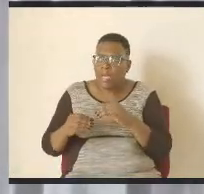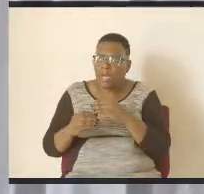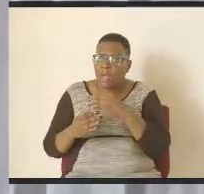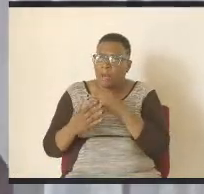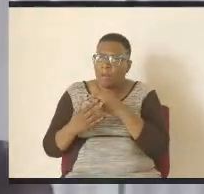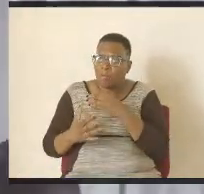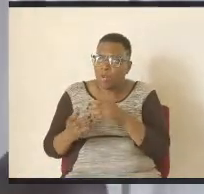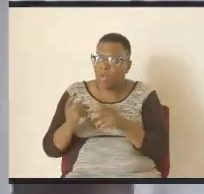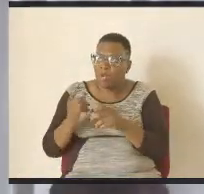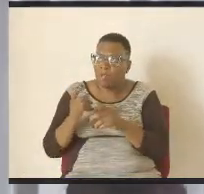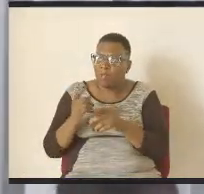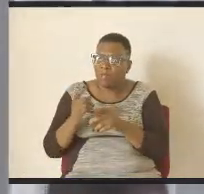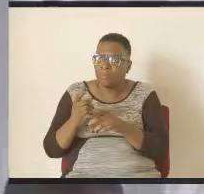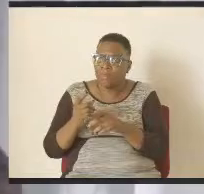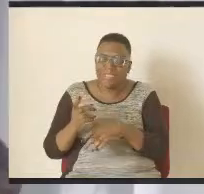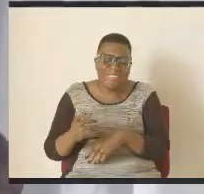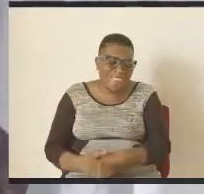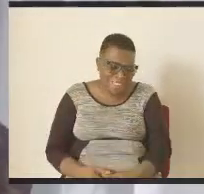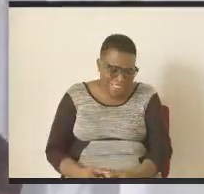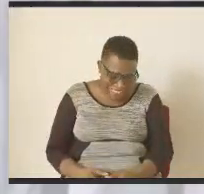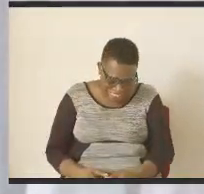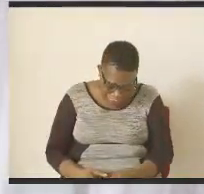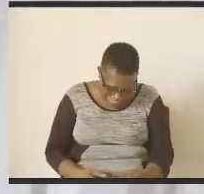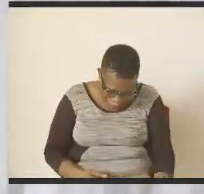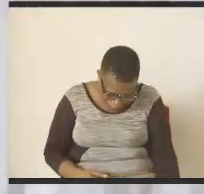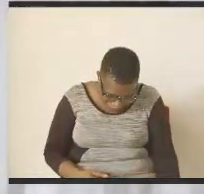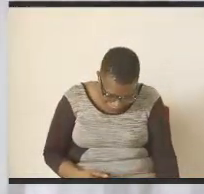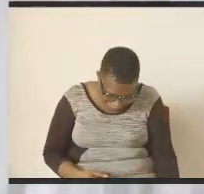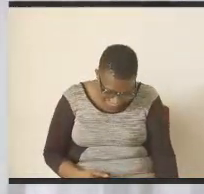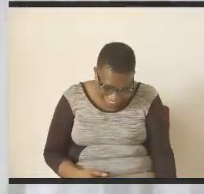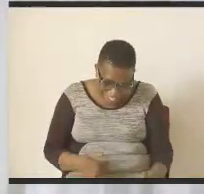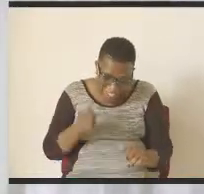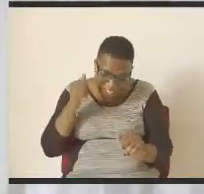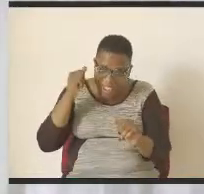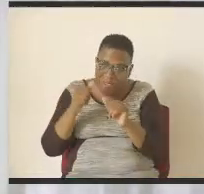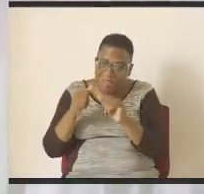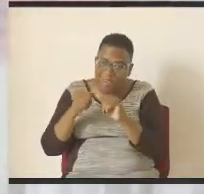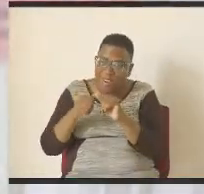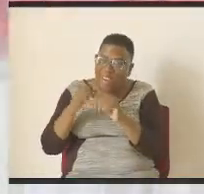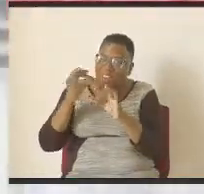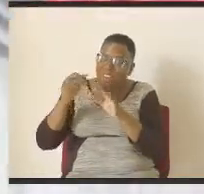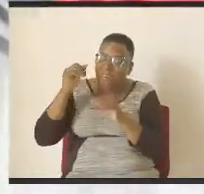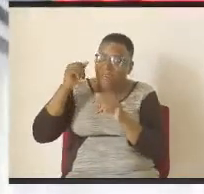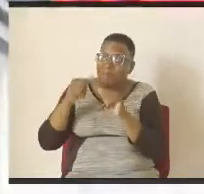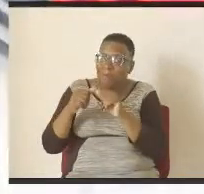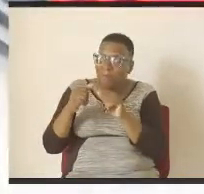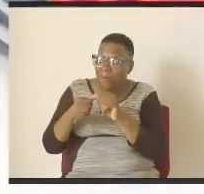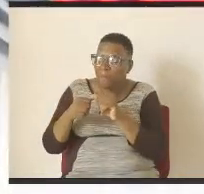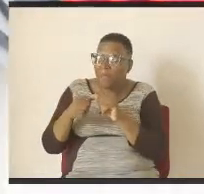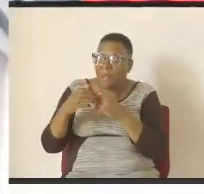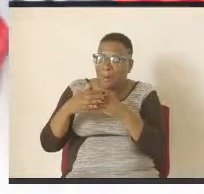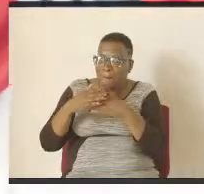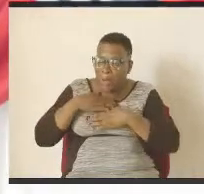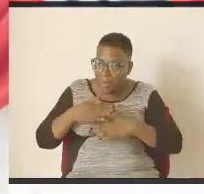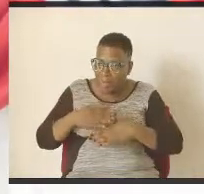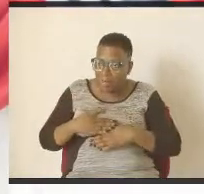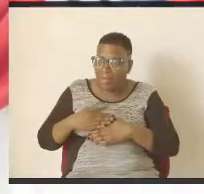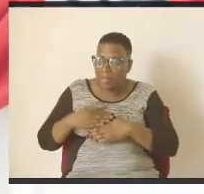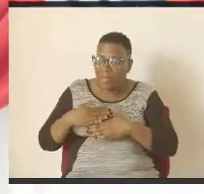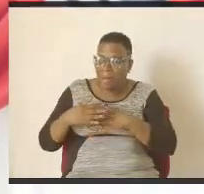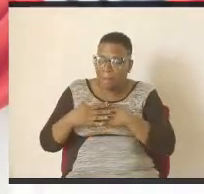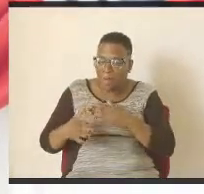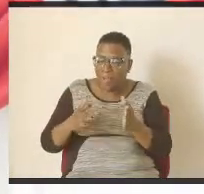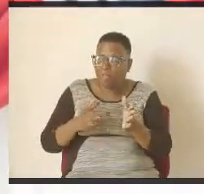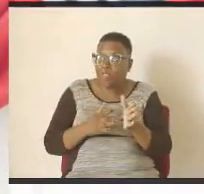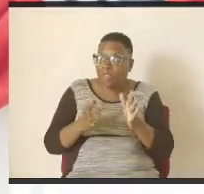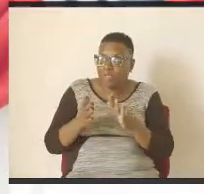if we are reminded of Jesus' blood and his death every single time? The more of that we have, the